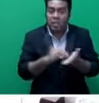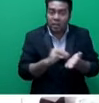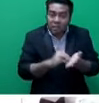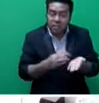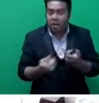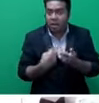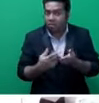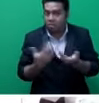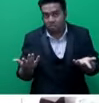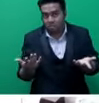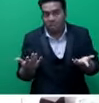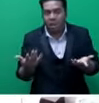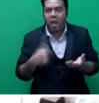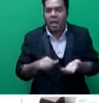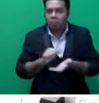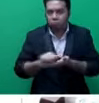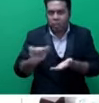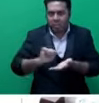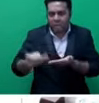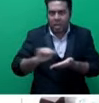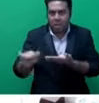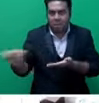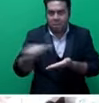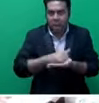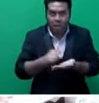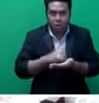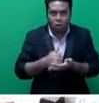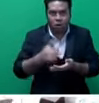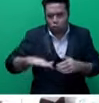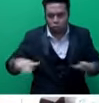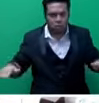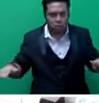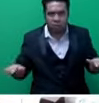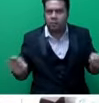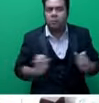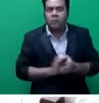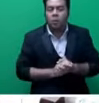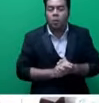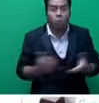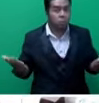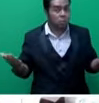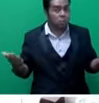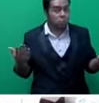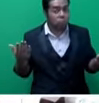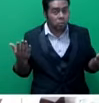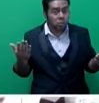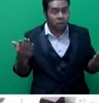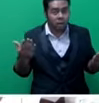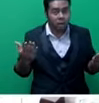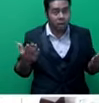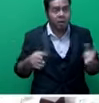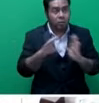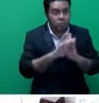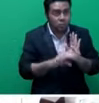recruiting, and trafficking in persons and children, which also have extended jurisdiction whether or not the conduct constituting